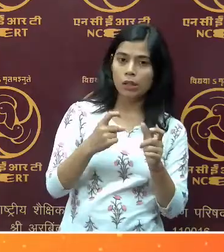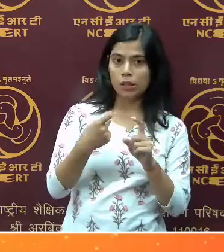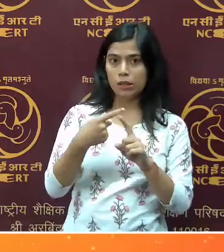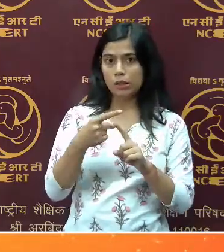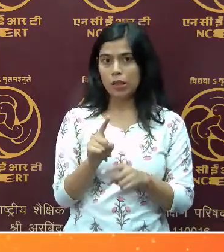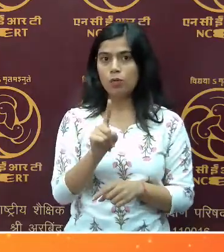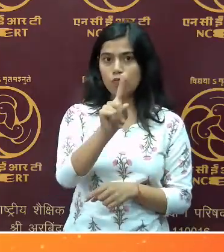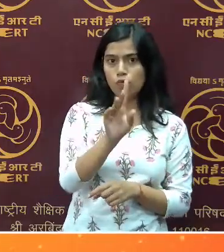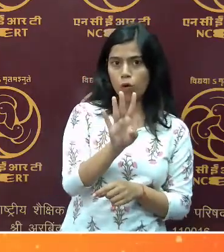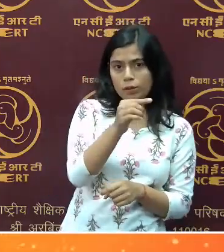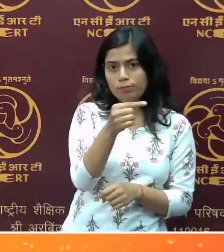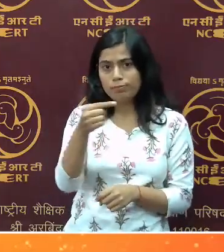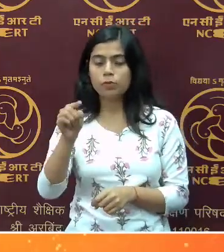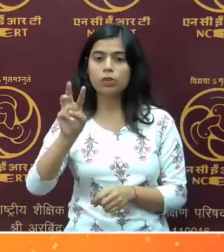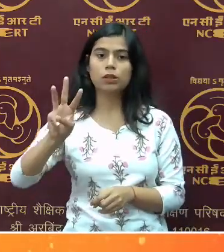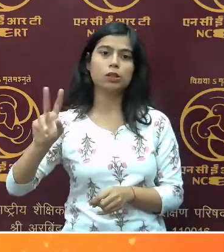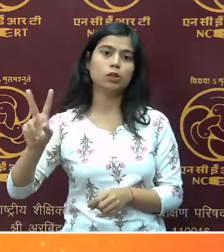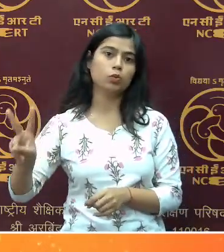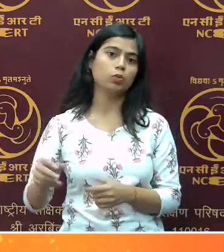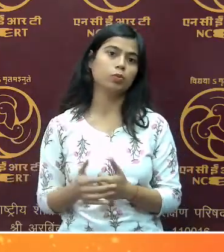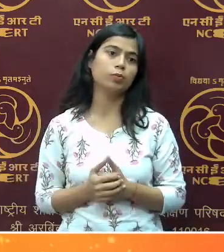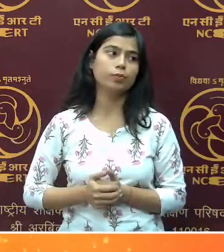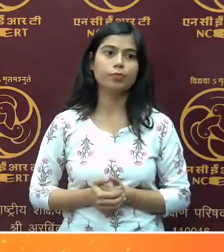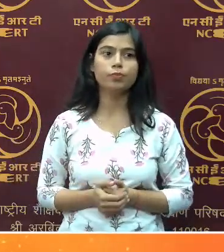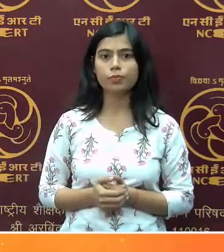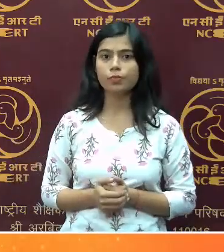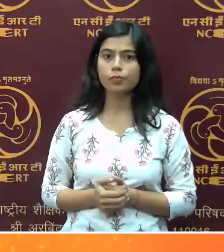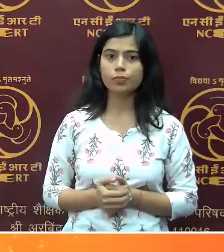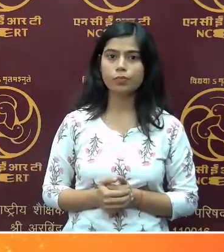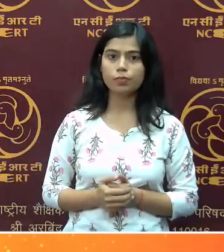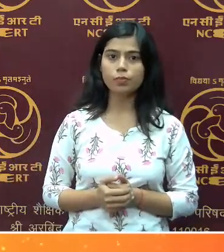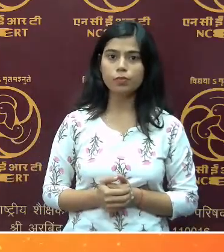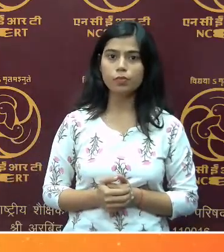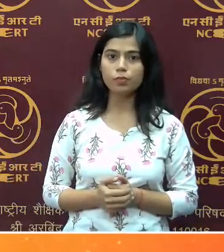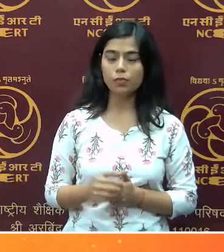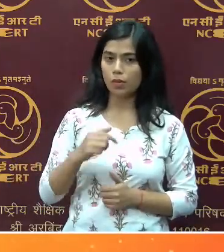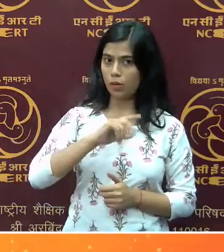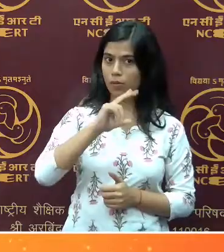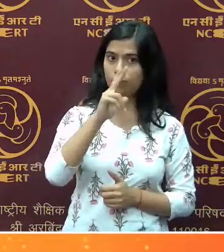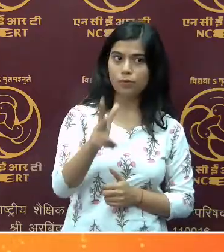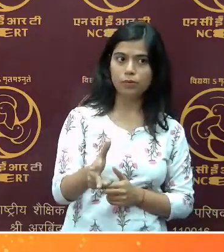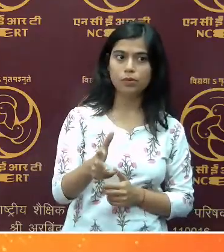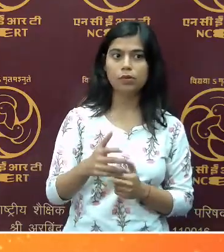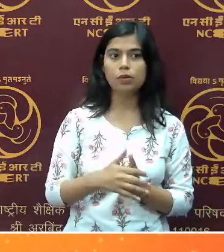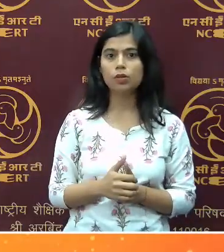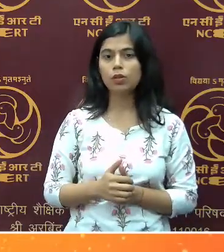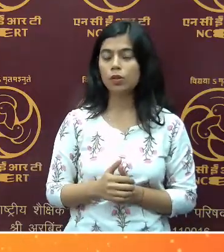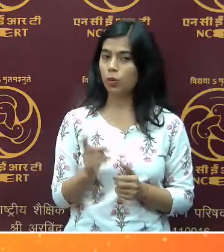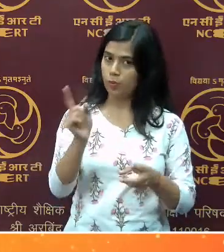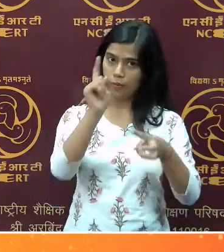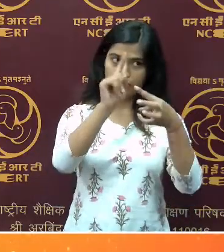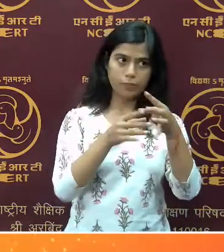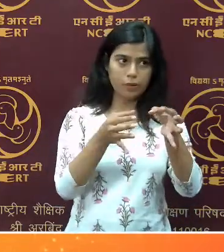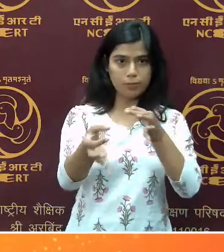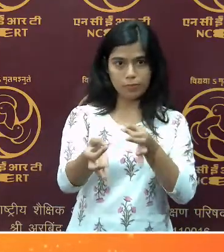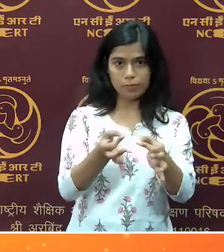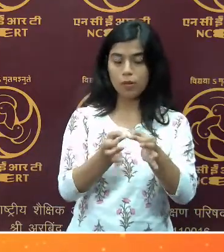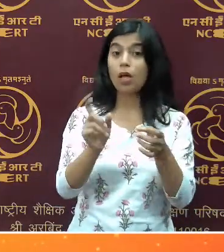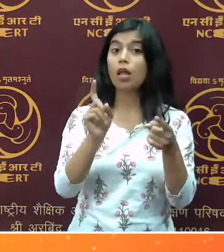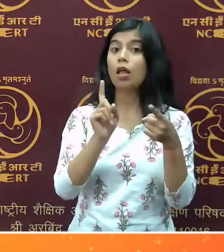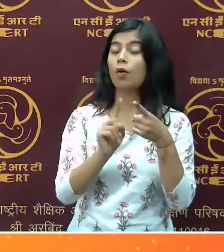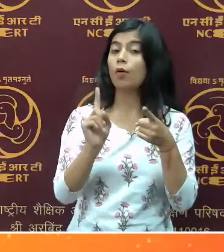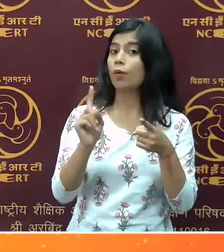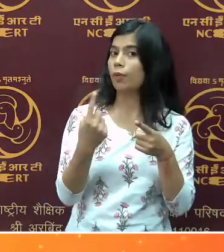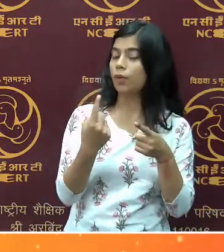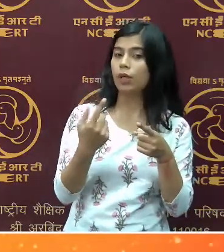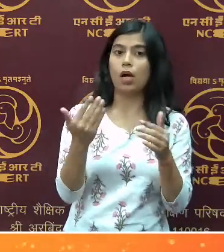32 are effectively talking about fundamental rights. Now, I can tell you each of them. Okay. So, number 1 is